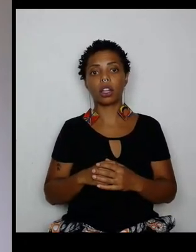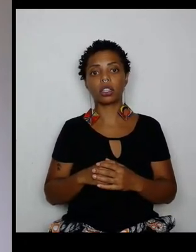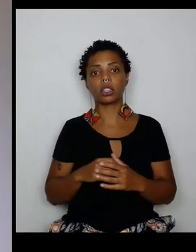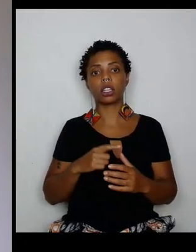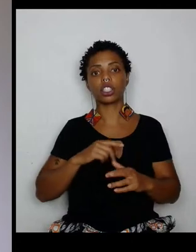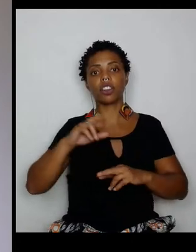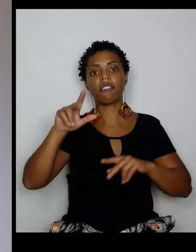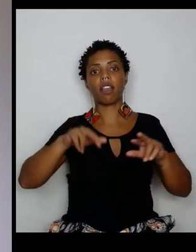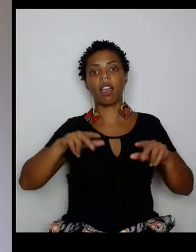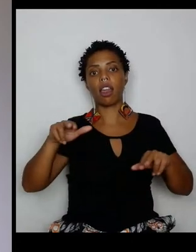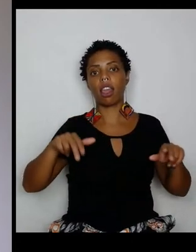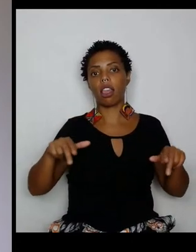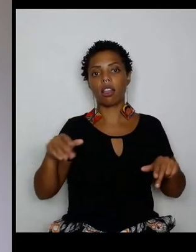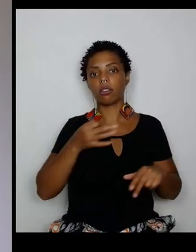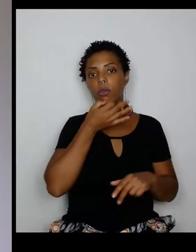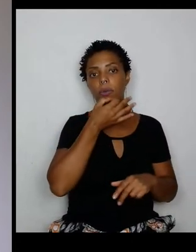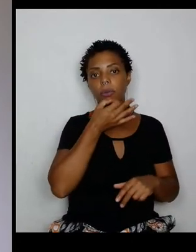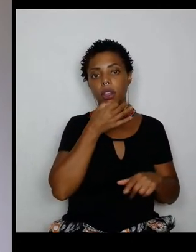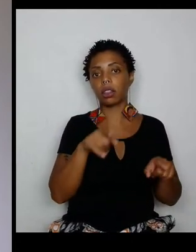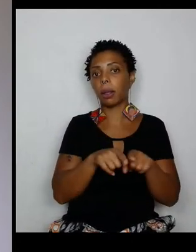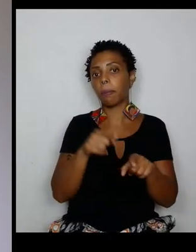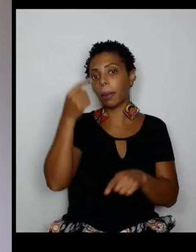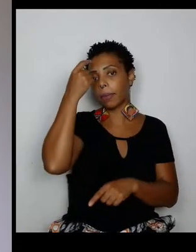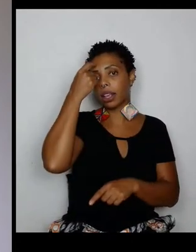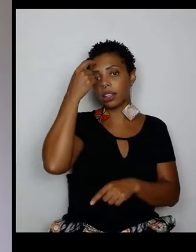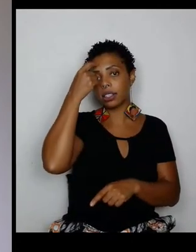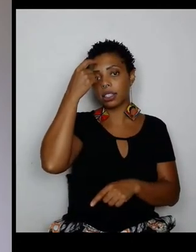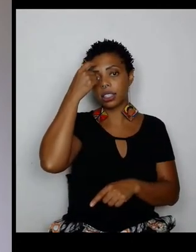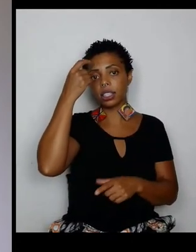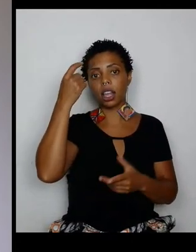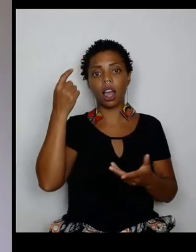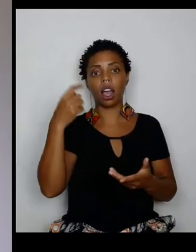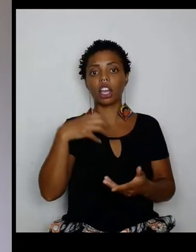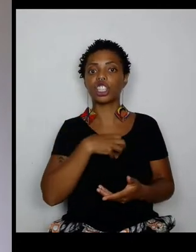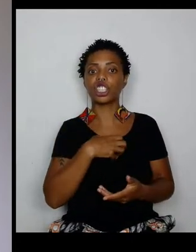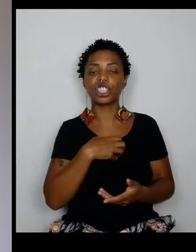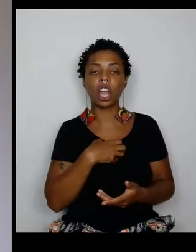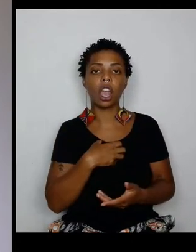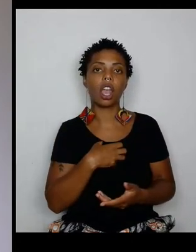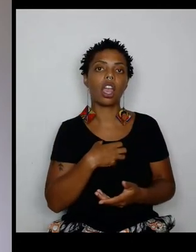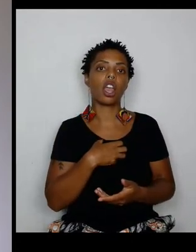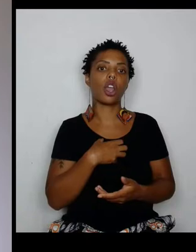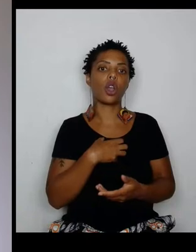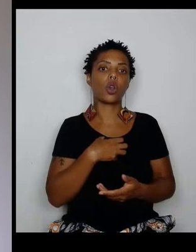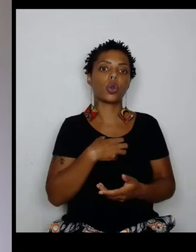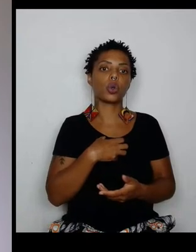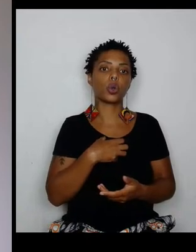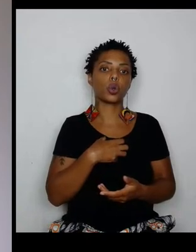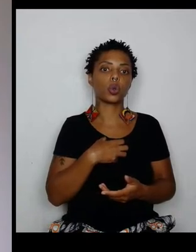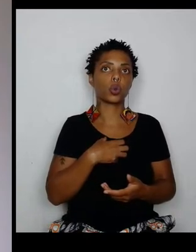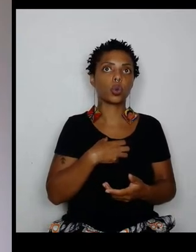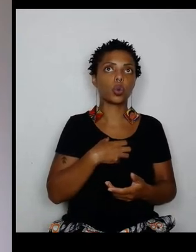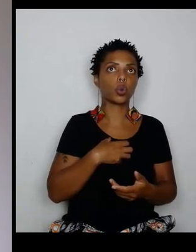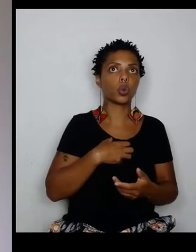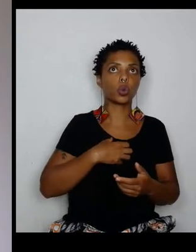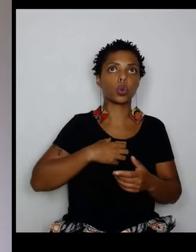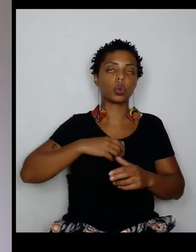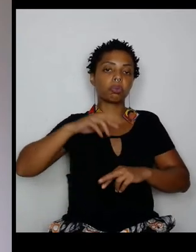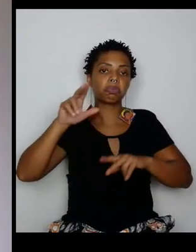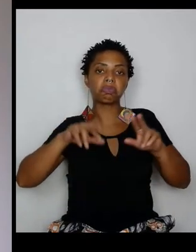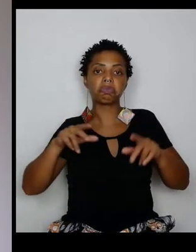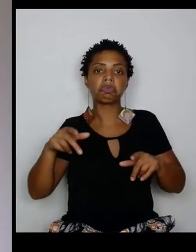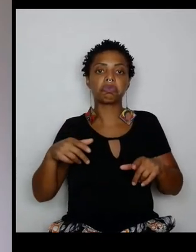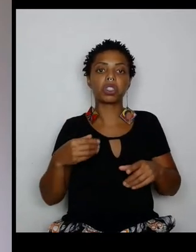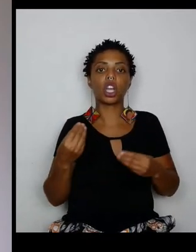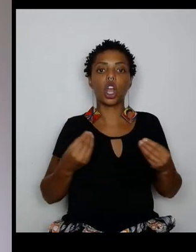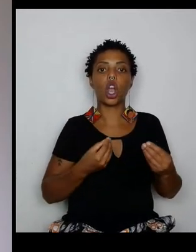about alternate ways indigenous ways of approaching these these different concerns and also